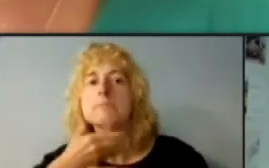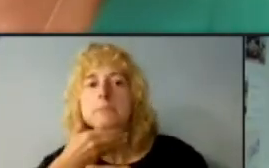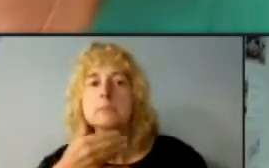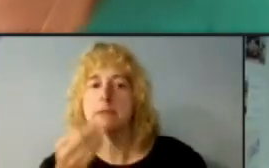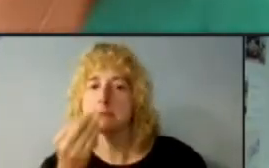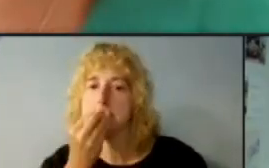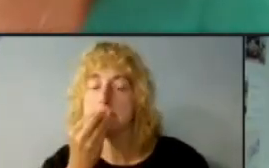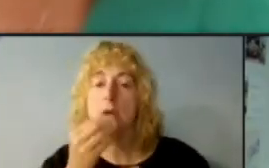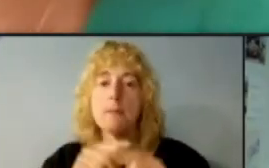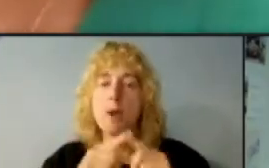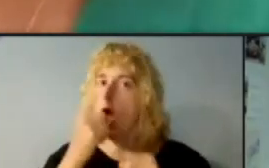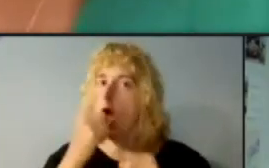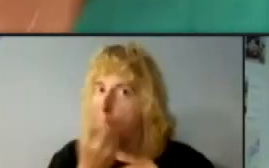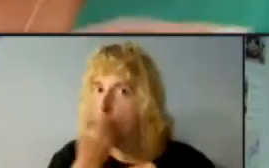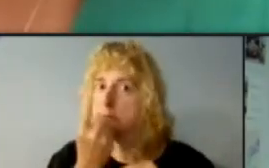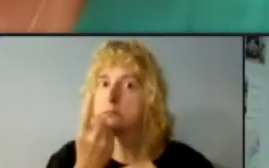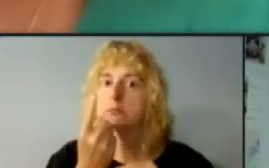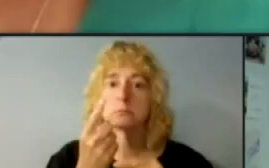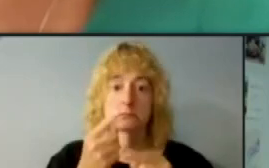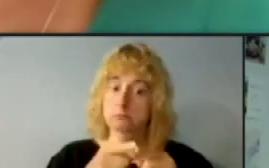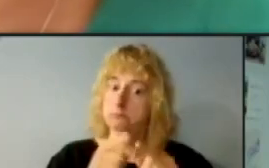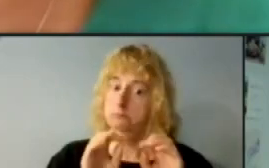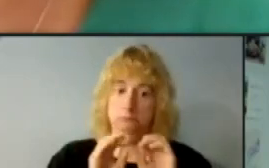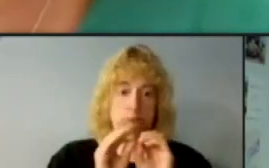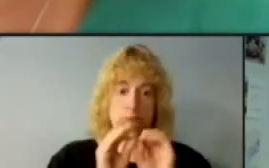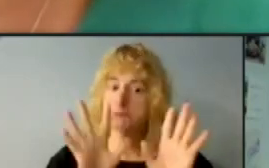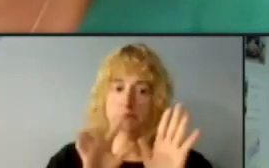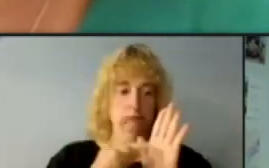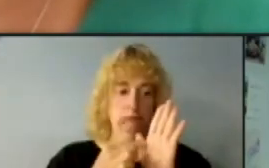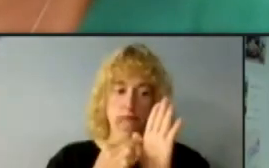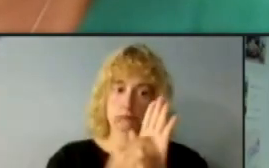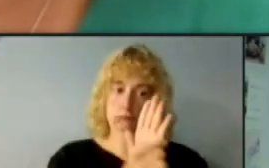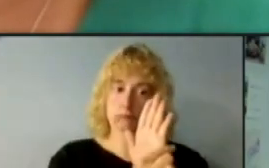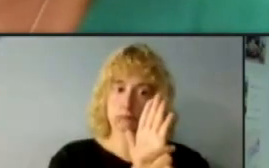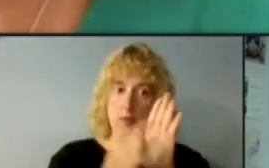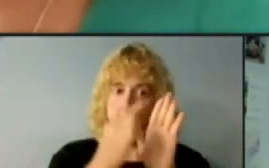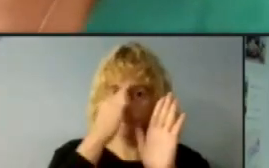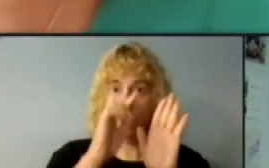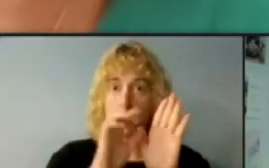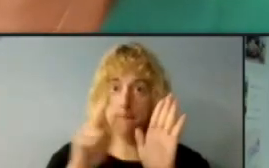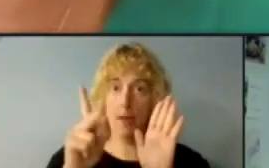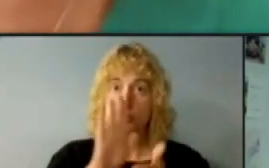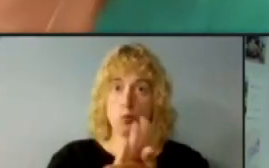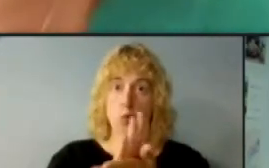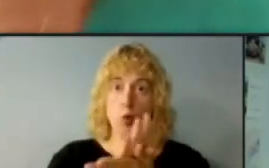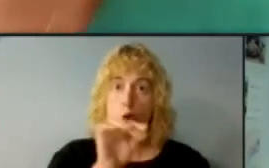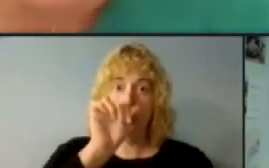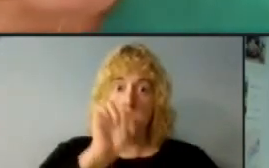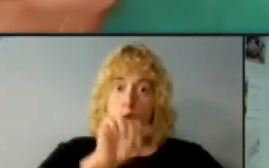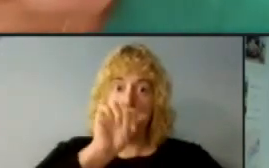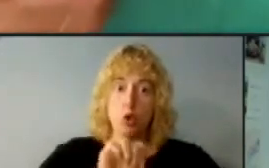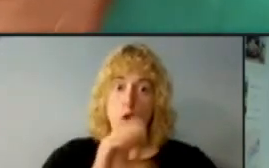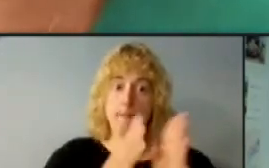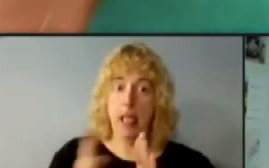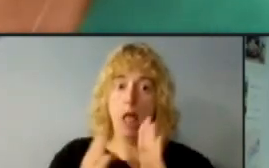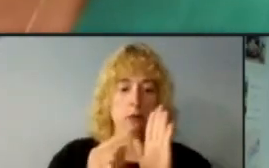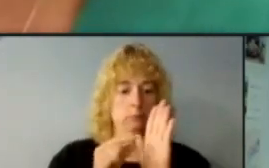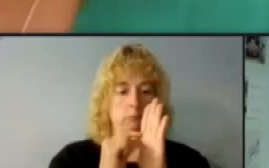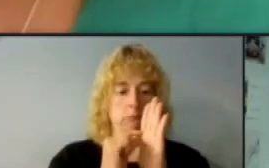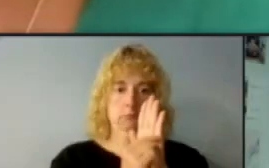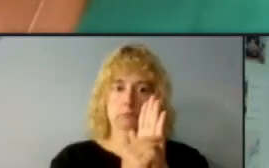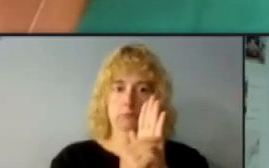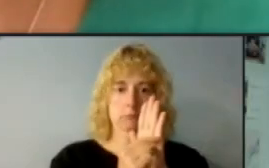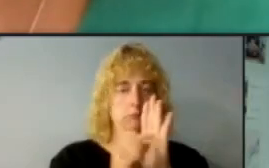But at all times, and this is explicitly stated in the return to school work plan. I can pull the page number in a few